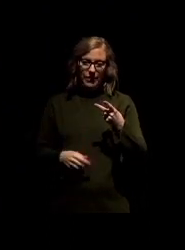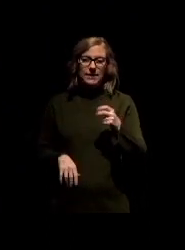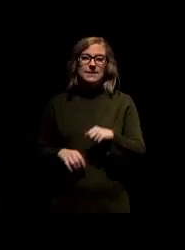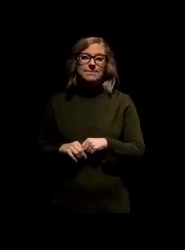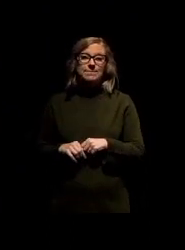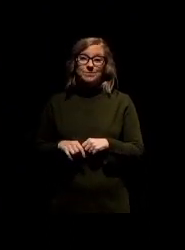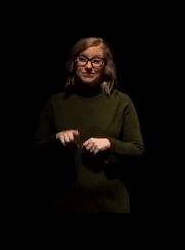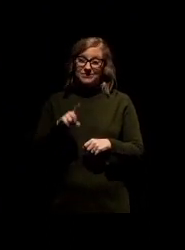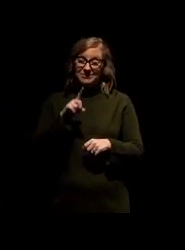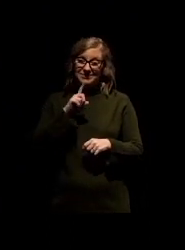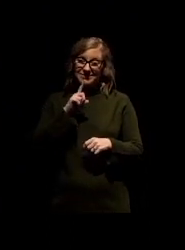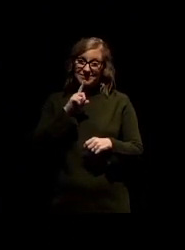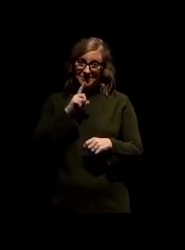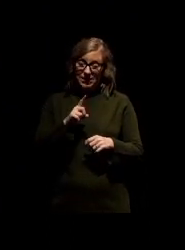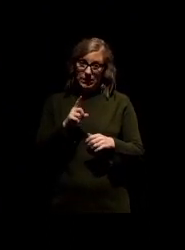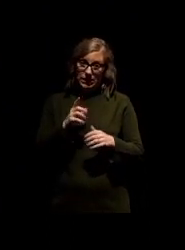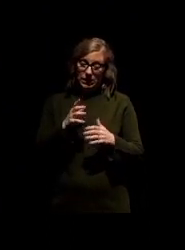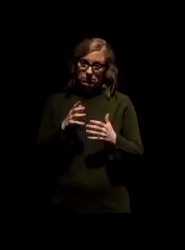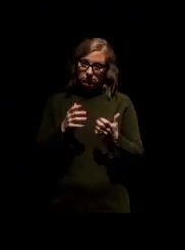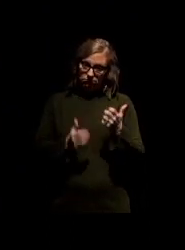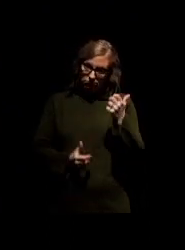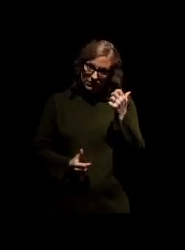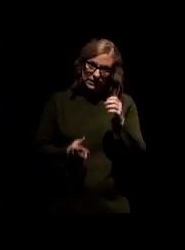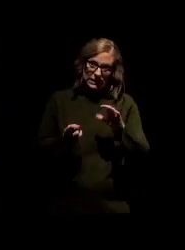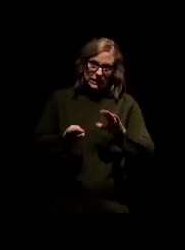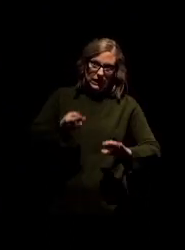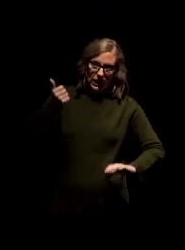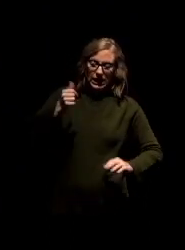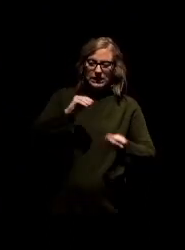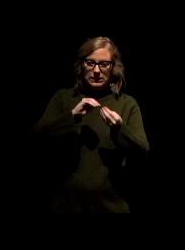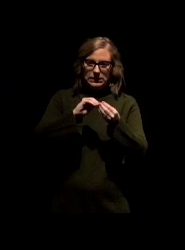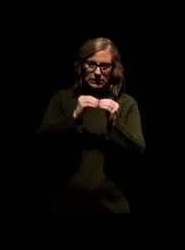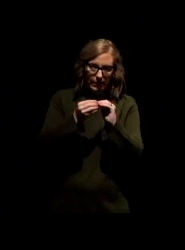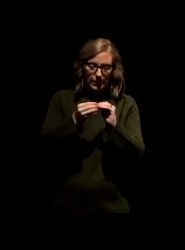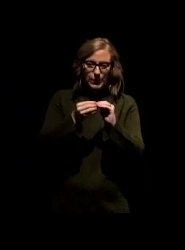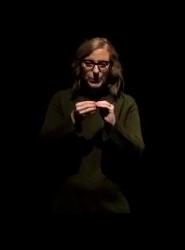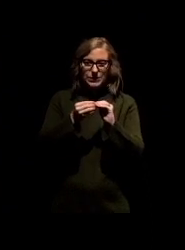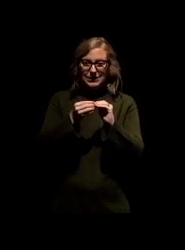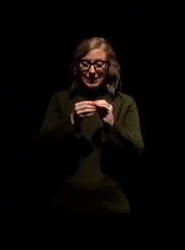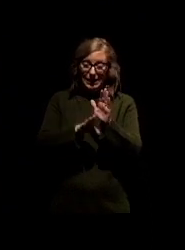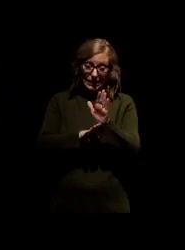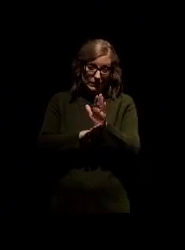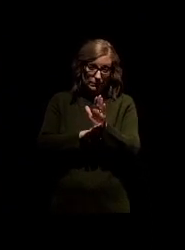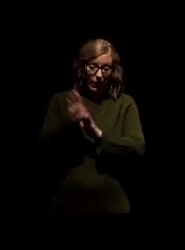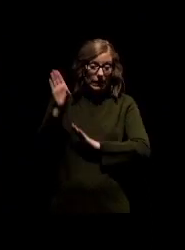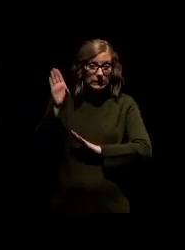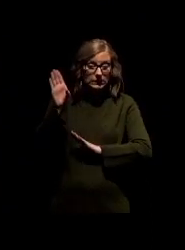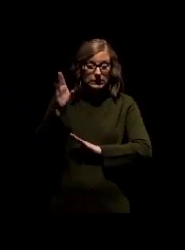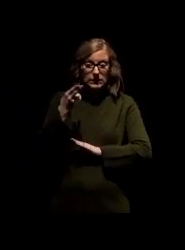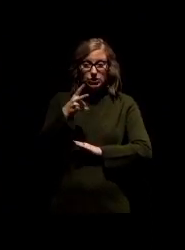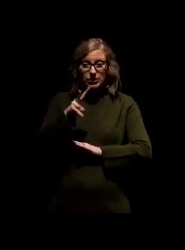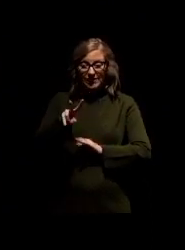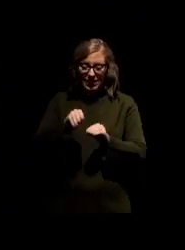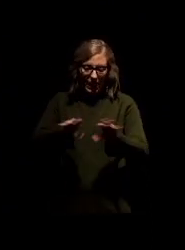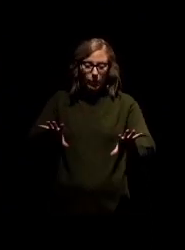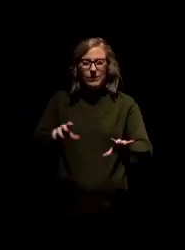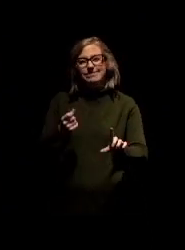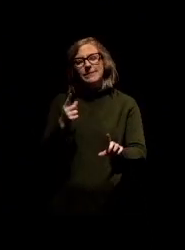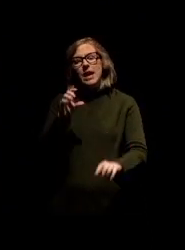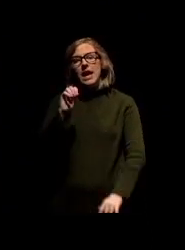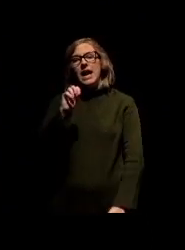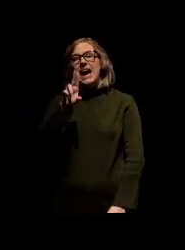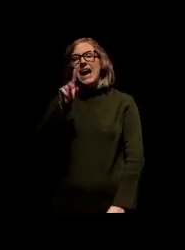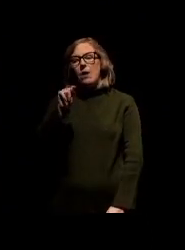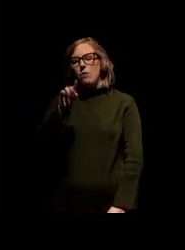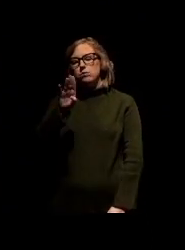overwhelming preponderance of HIV outbreaks in our counties, meaning spikes, an outbreak is defined